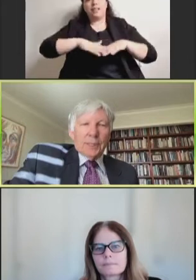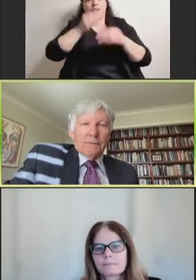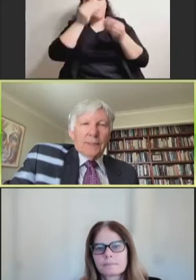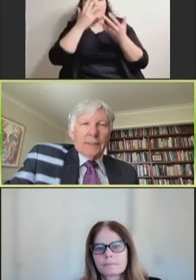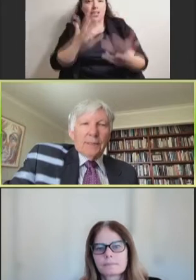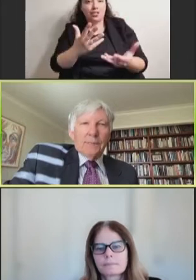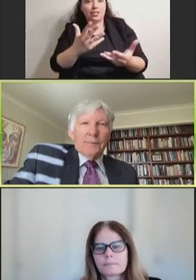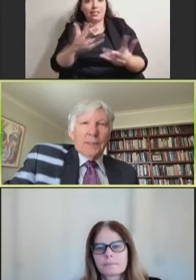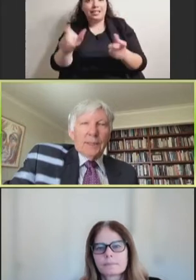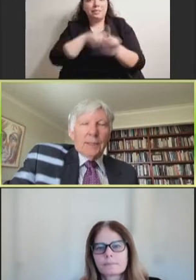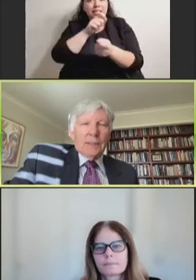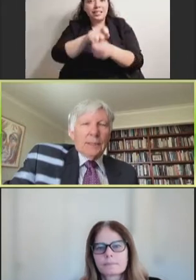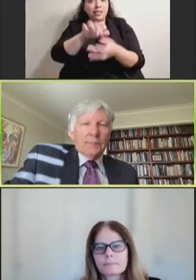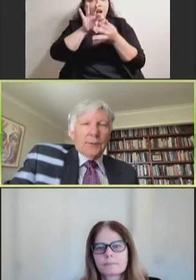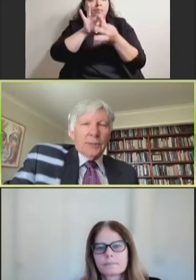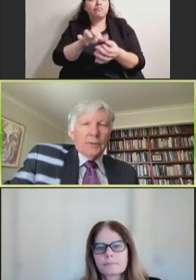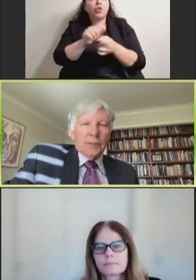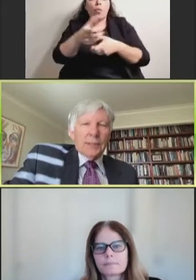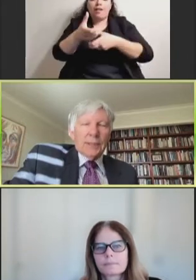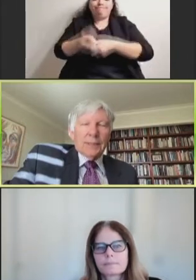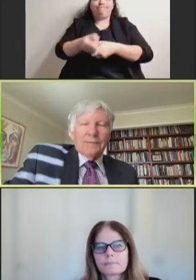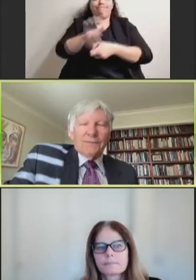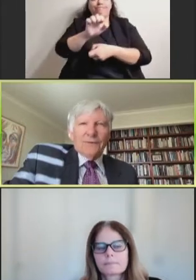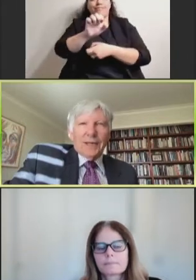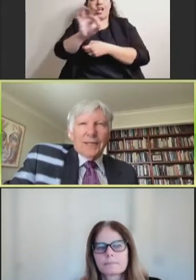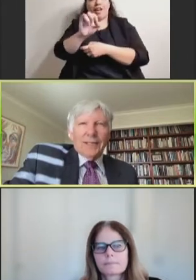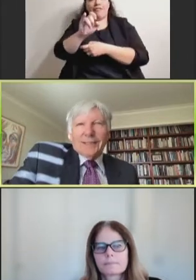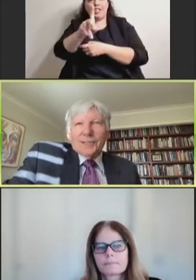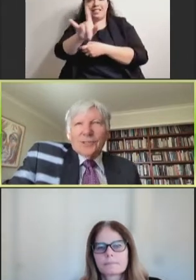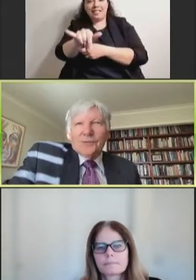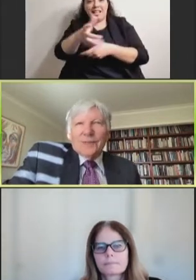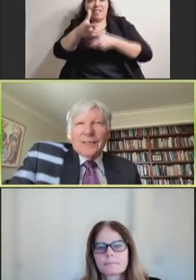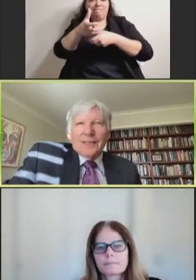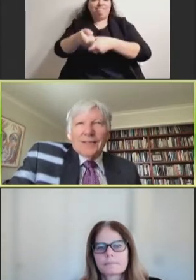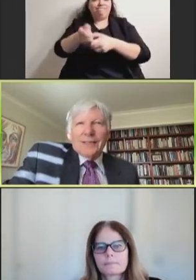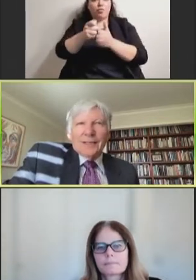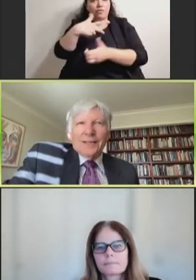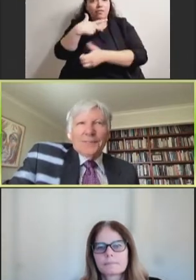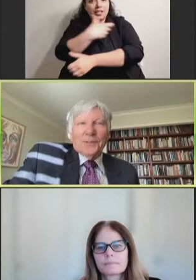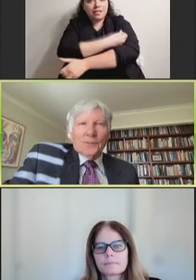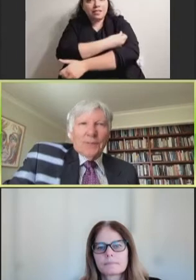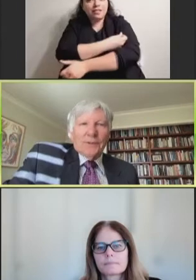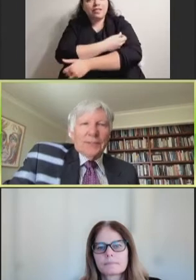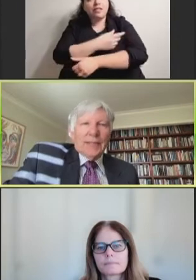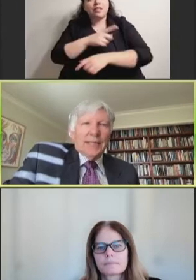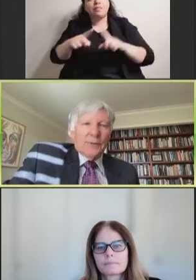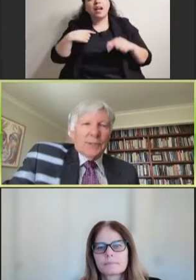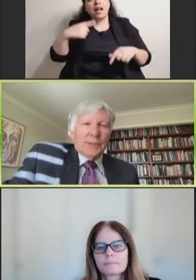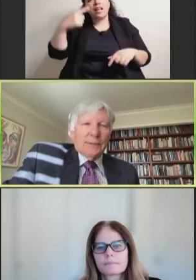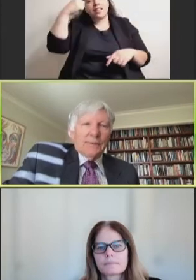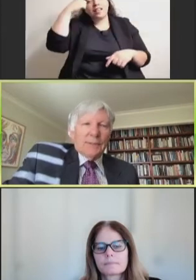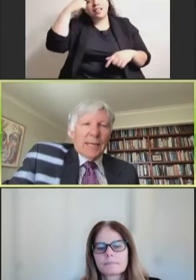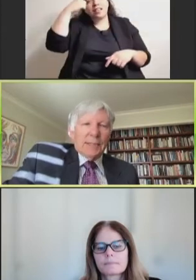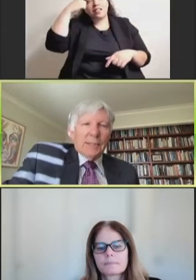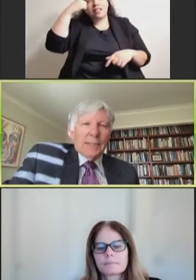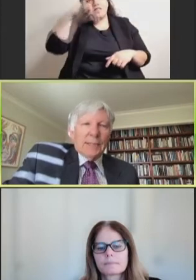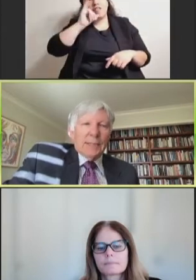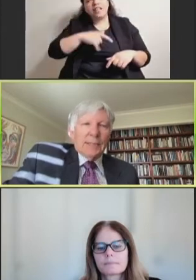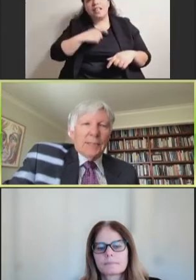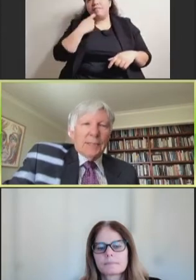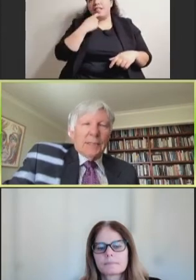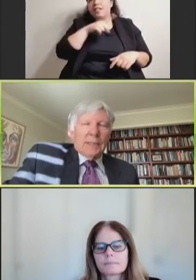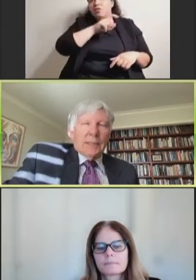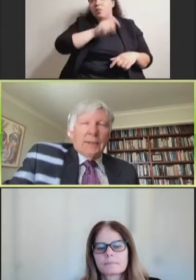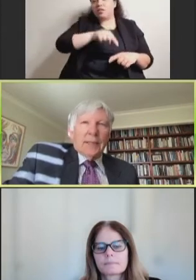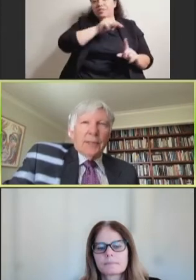than safety. But I think the most interesting finding, at least to me, is relevant to the last question that was asked, and that